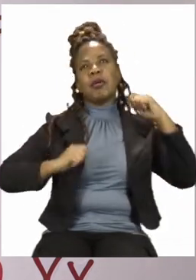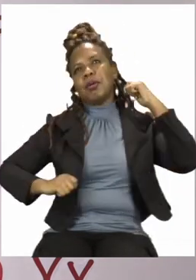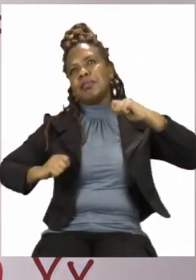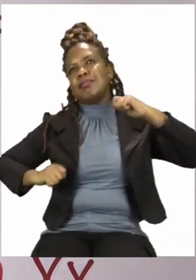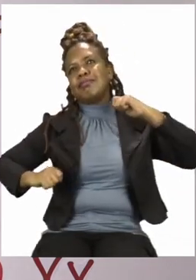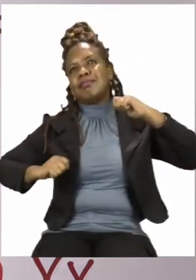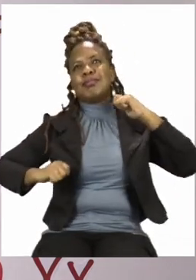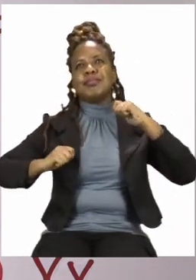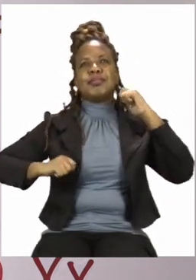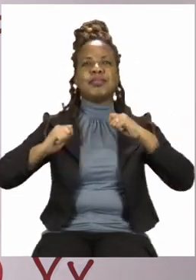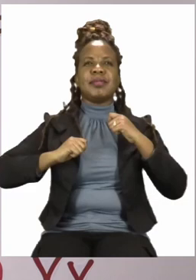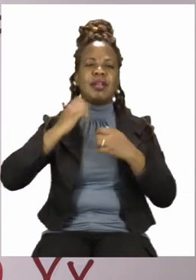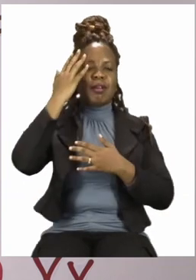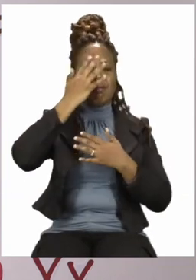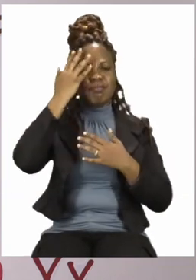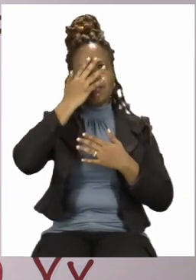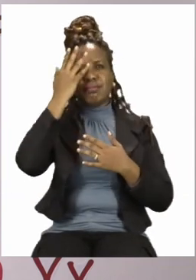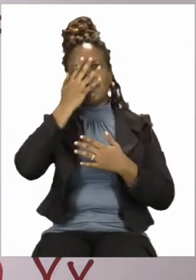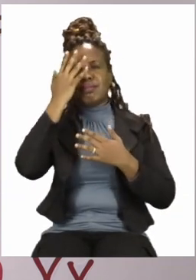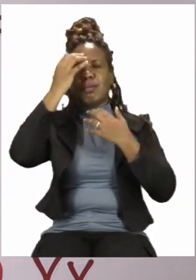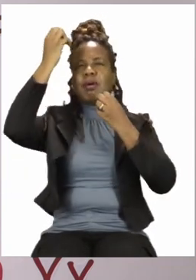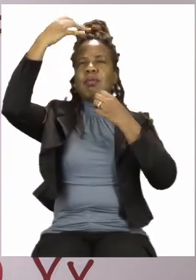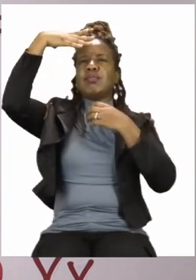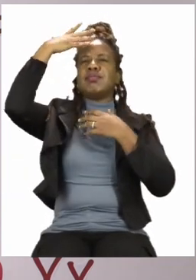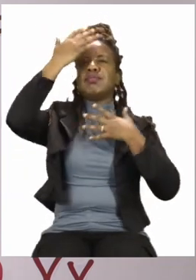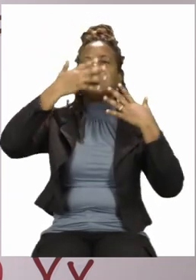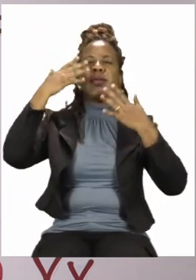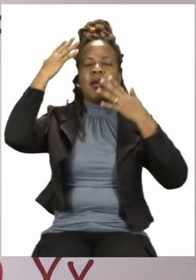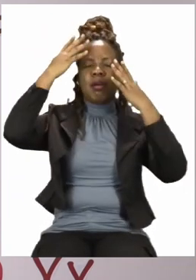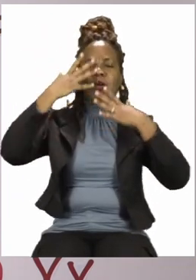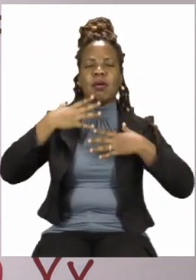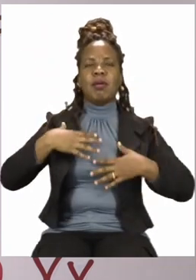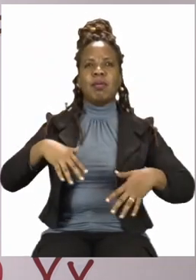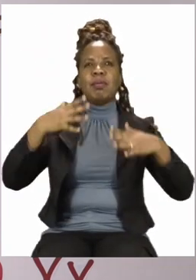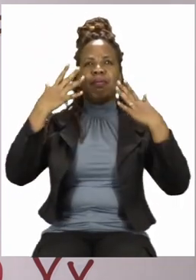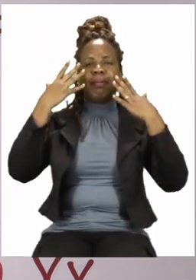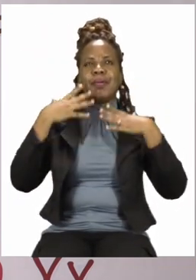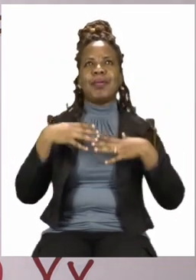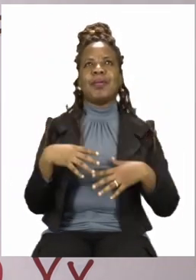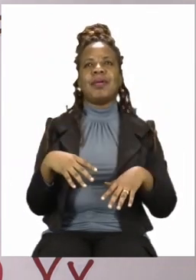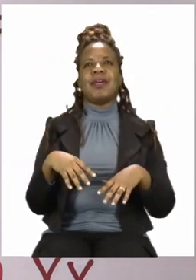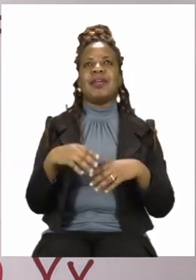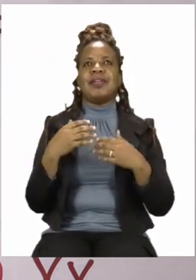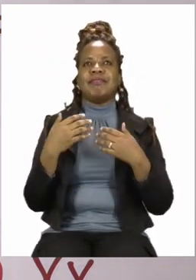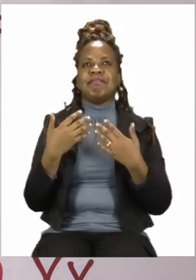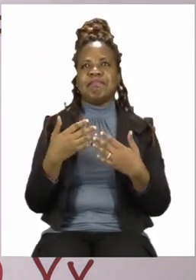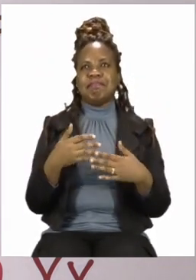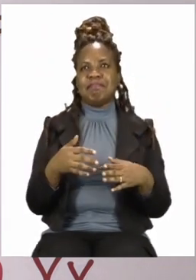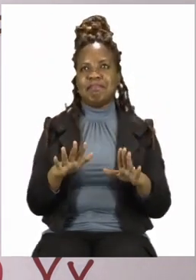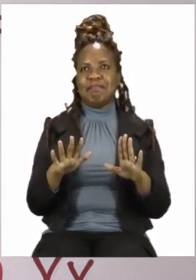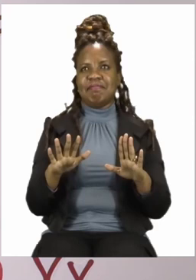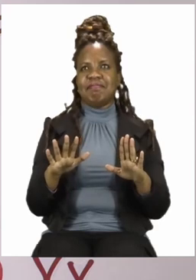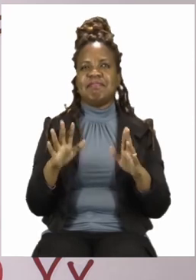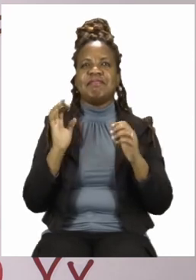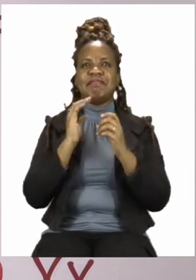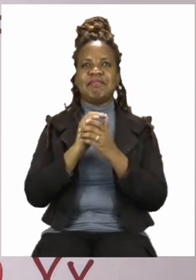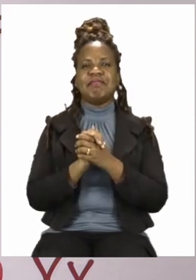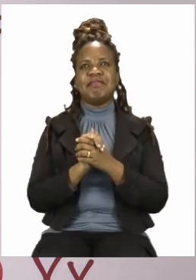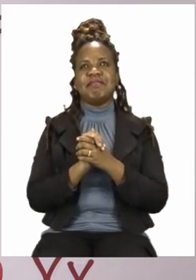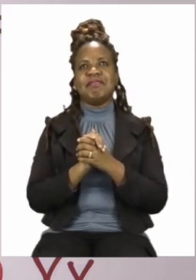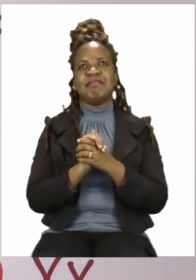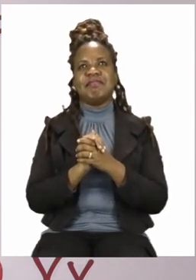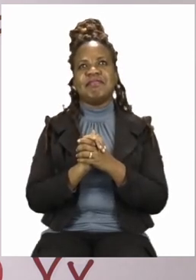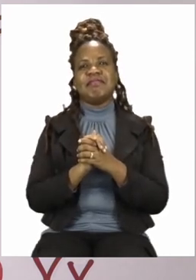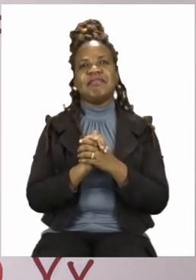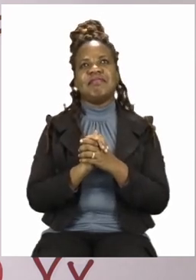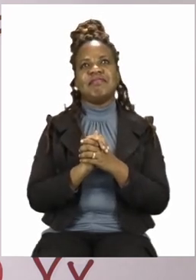my body, and water, and done with my shower. Well done. Now